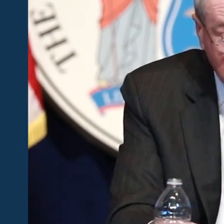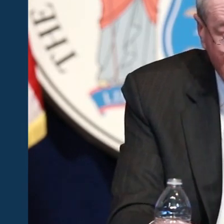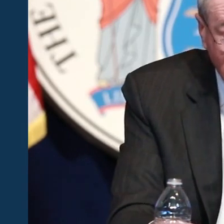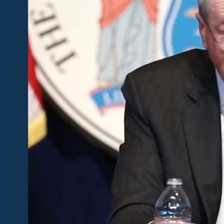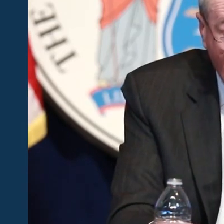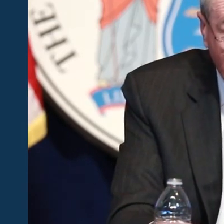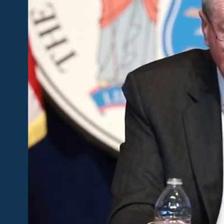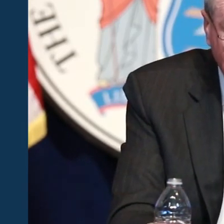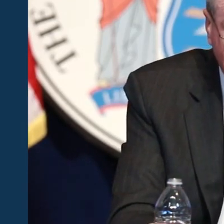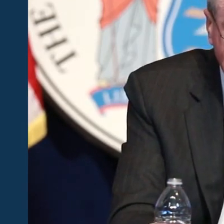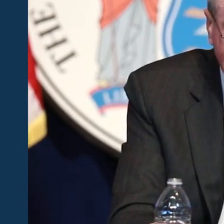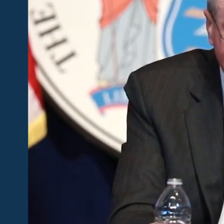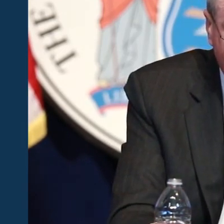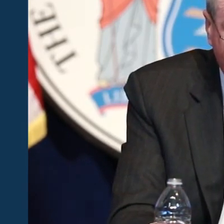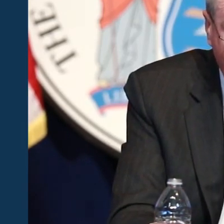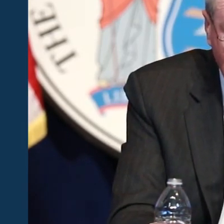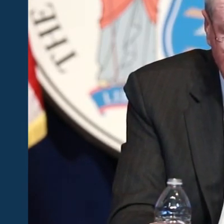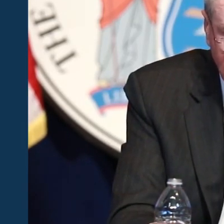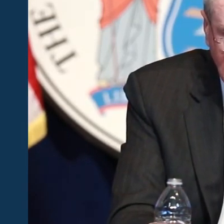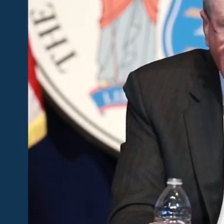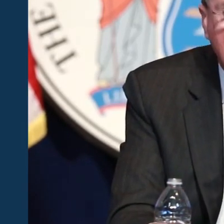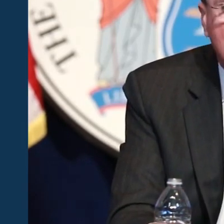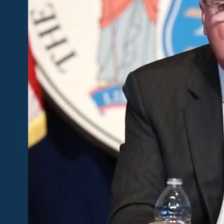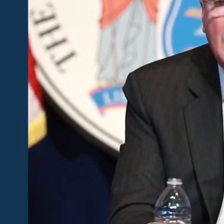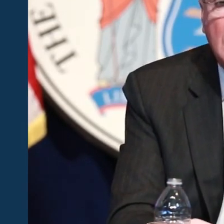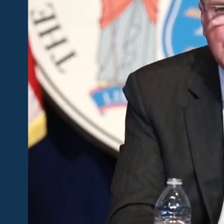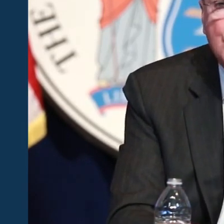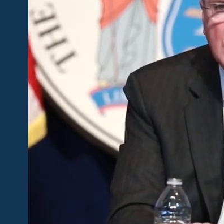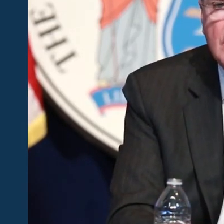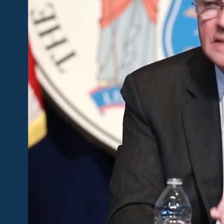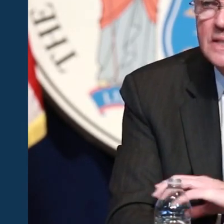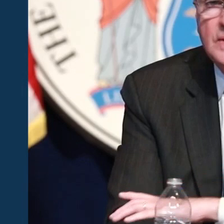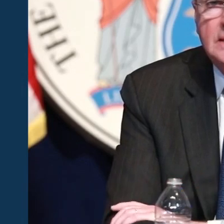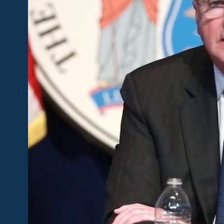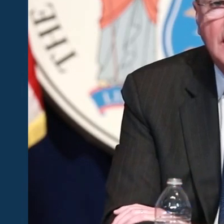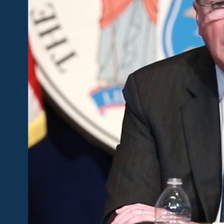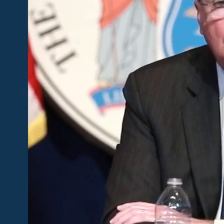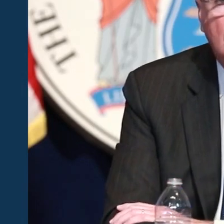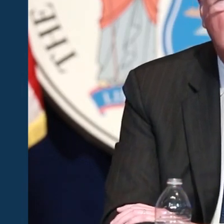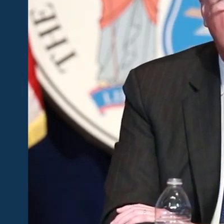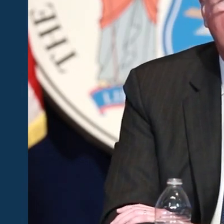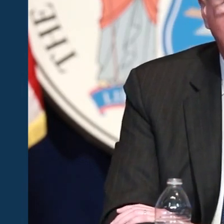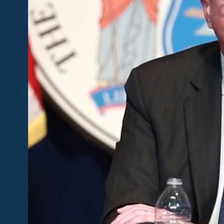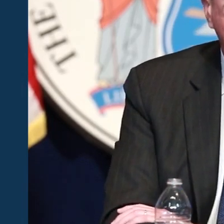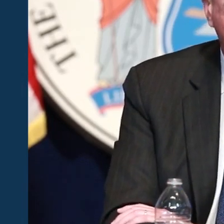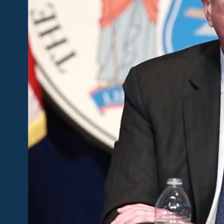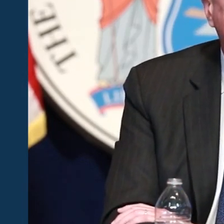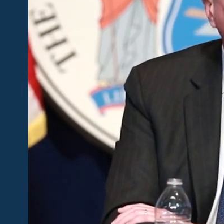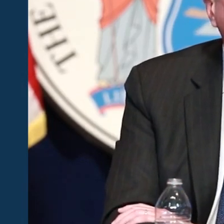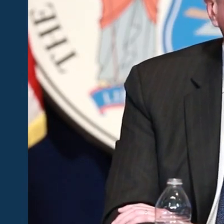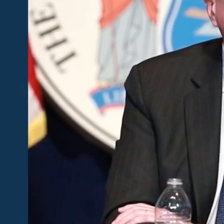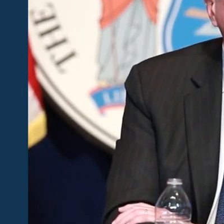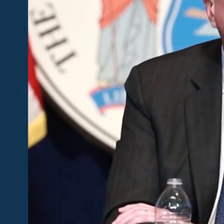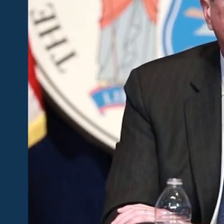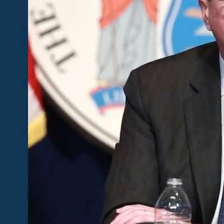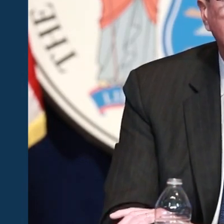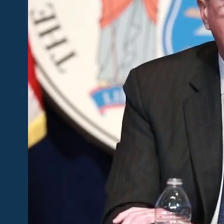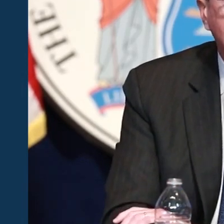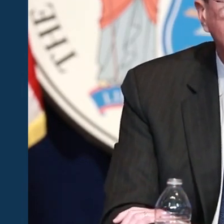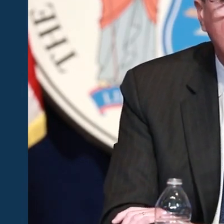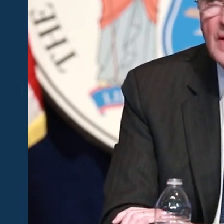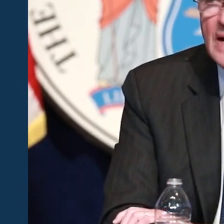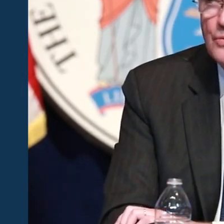overnight, and we're hoping to speak again tomorrow morning. I know there's a lot of legislative activity today where we probably won't be commenting on